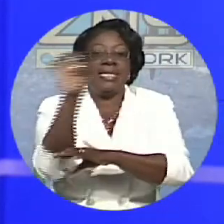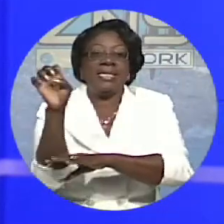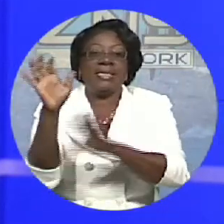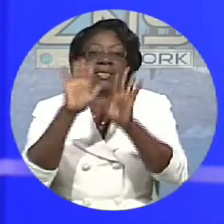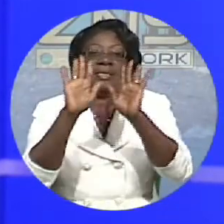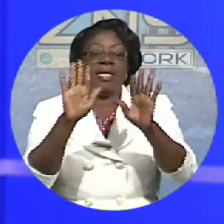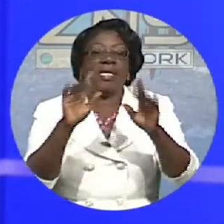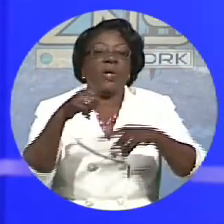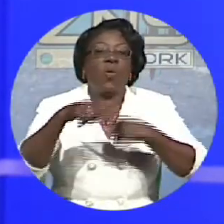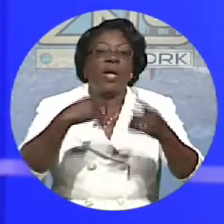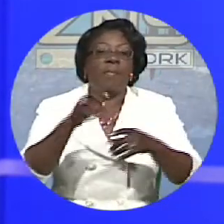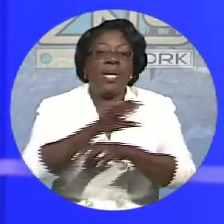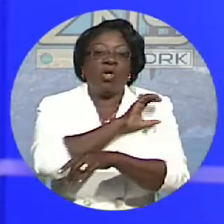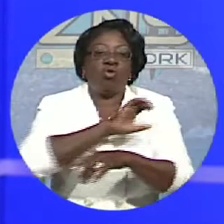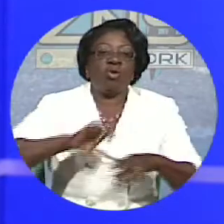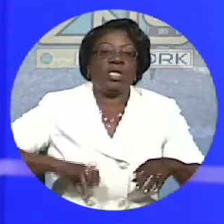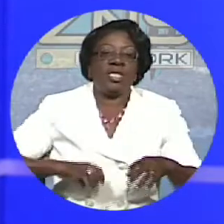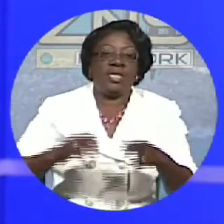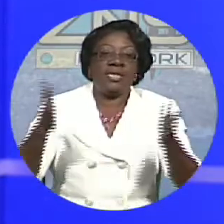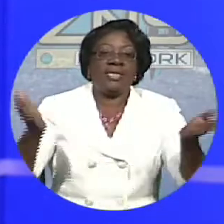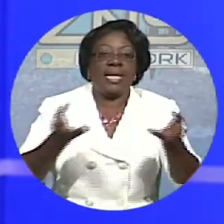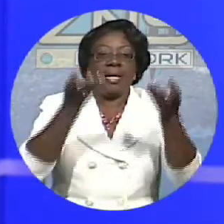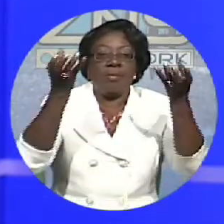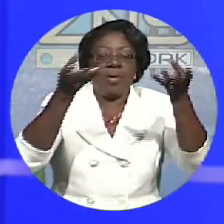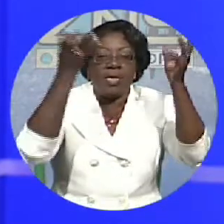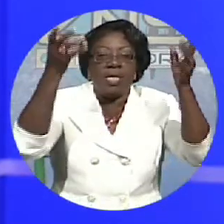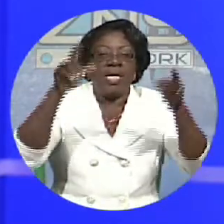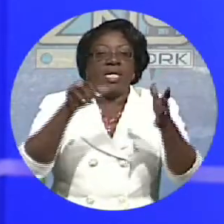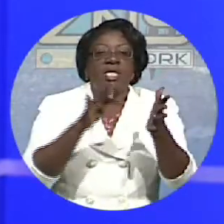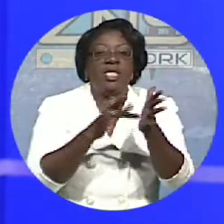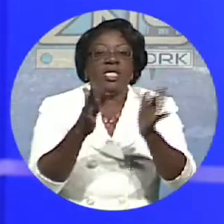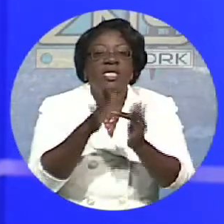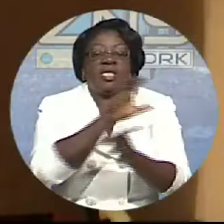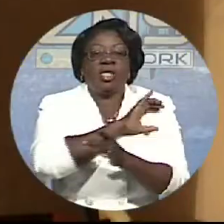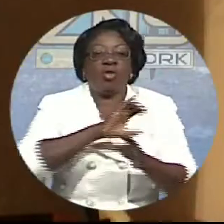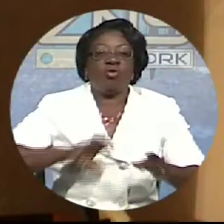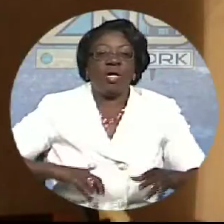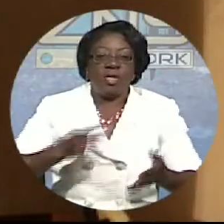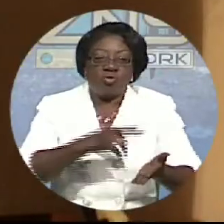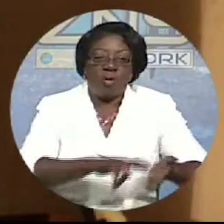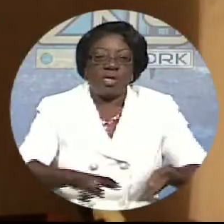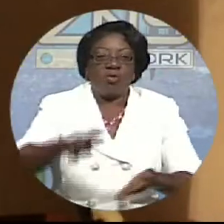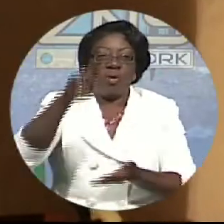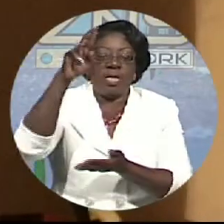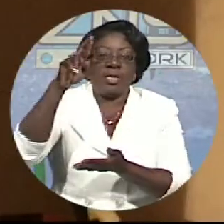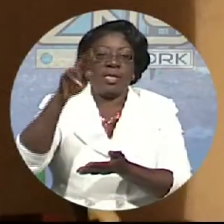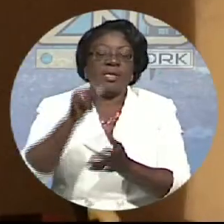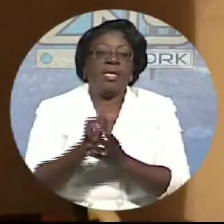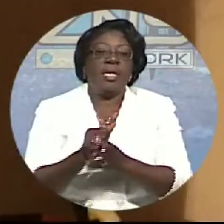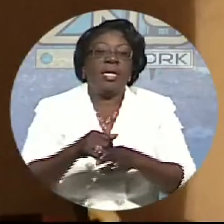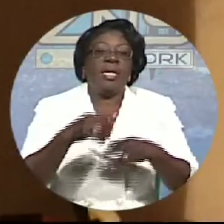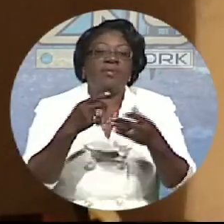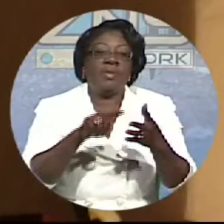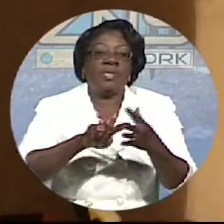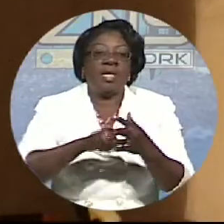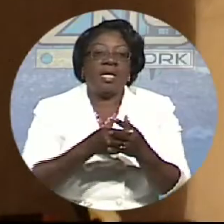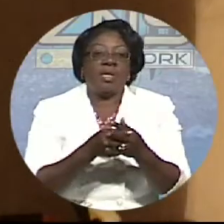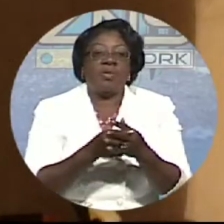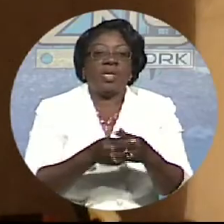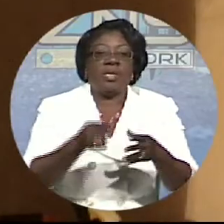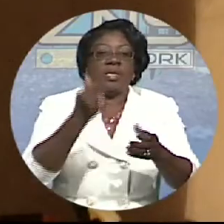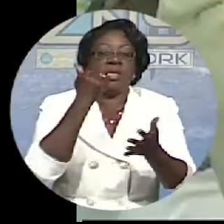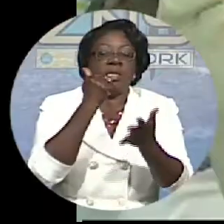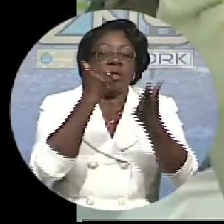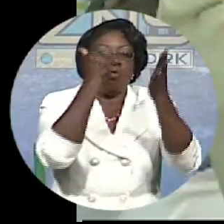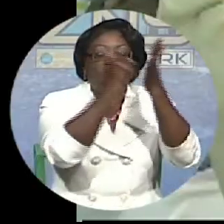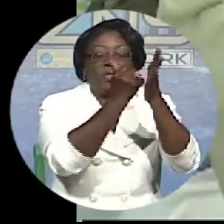Sunday, when many Christians celebrate Jesus Christ's resurrection. Easter is the culmination of the Passion of Christ, preceded by Lent, a